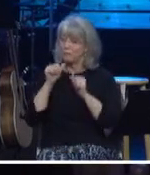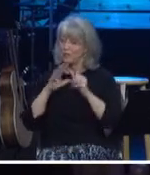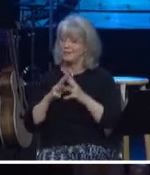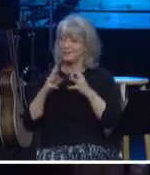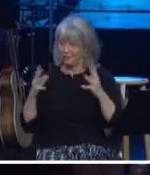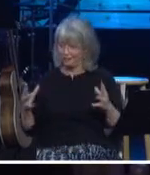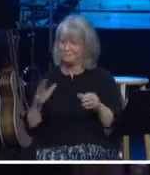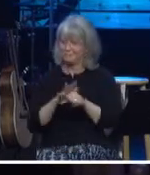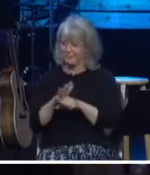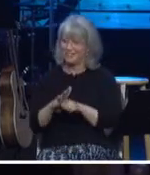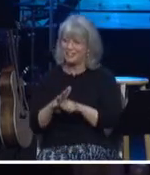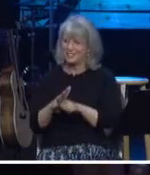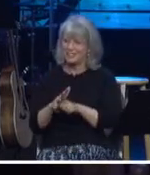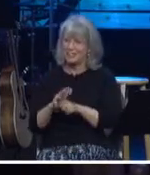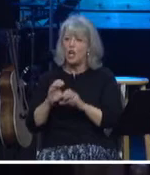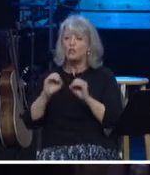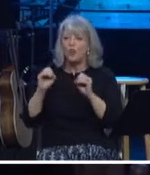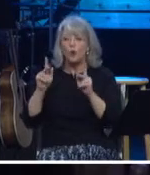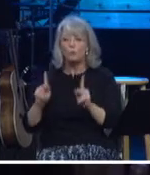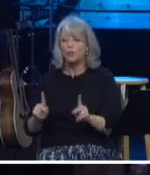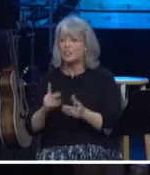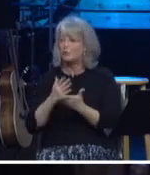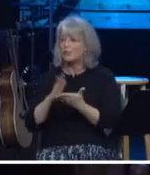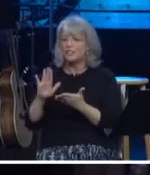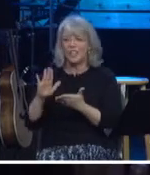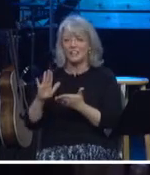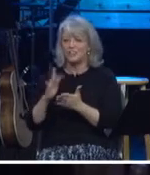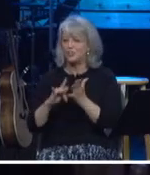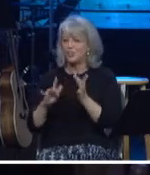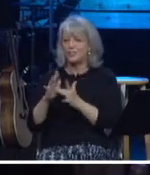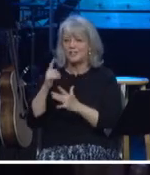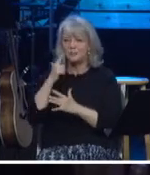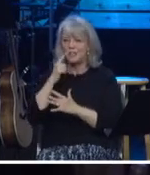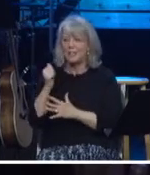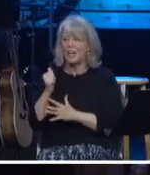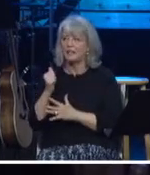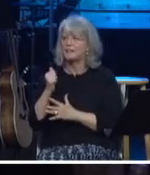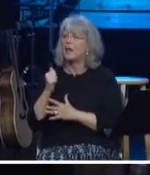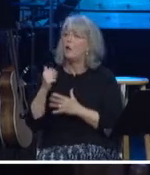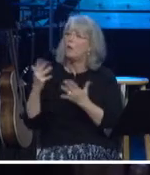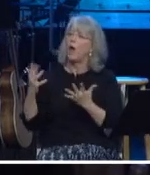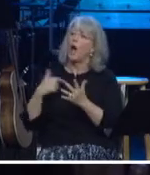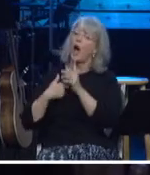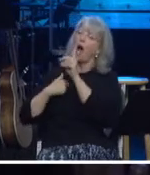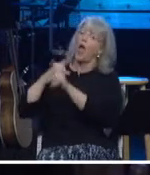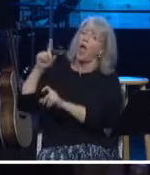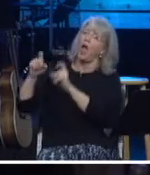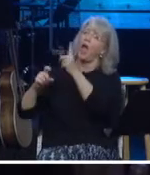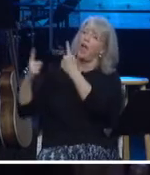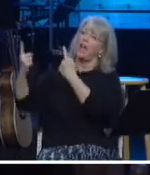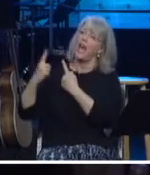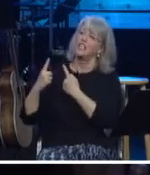No one has truly rejected Jesus because they have not had all their questions answered. No one.